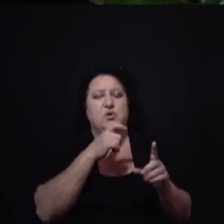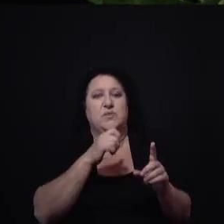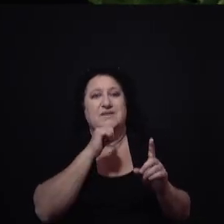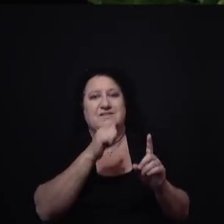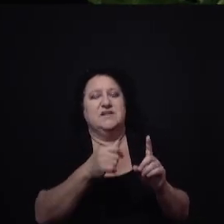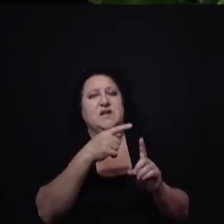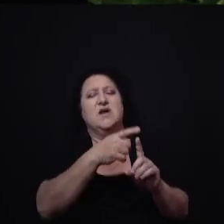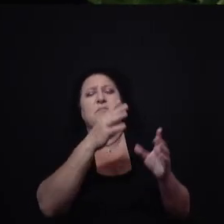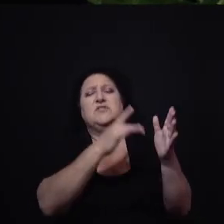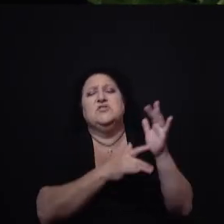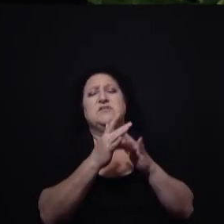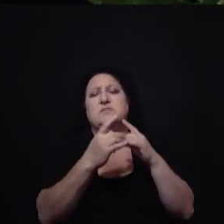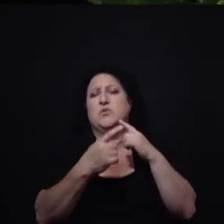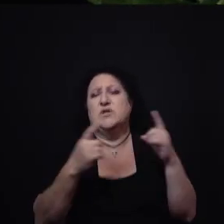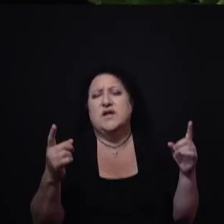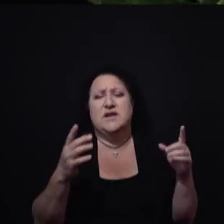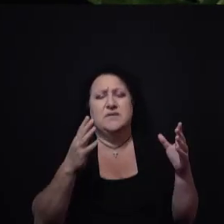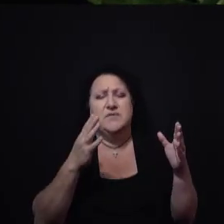heart.